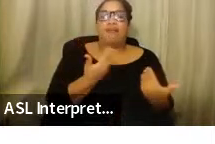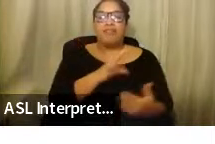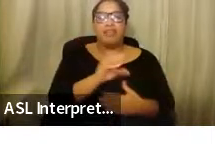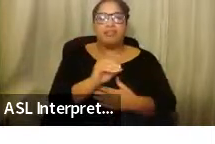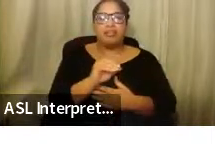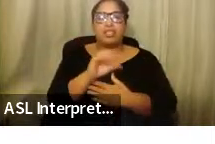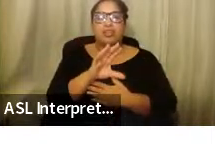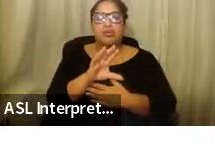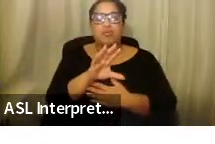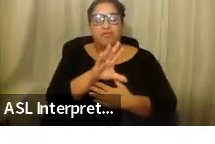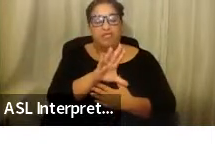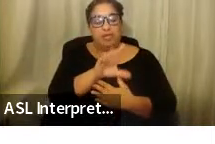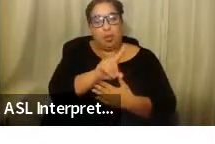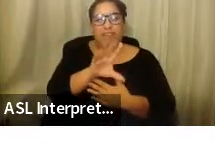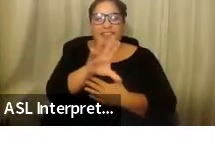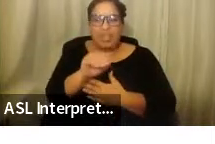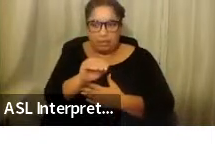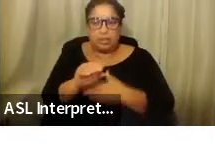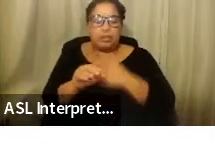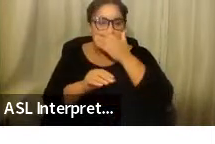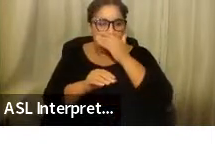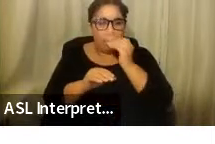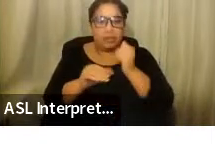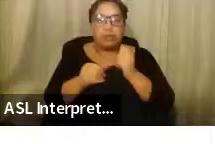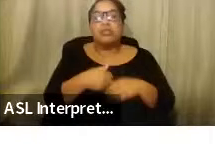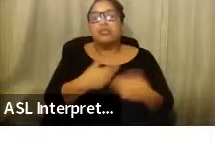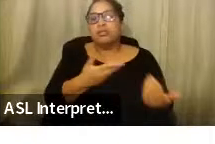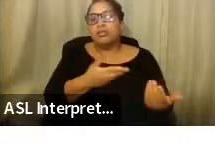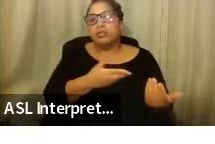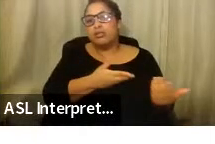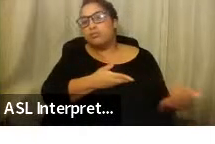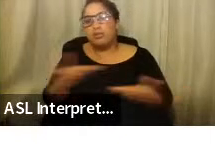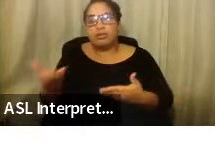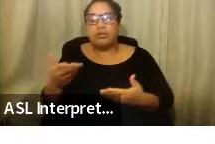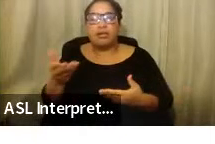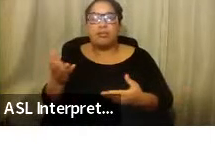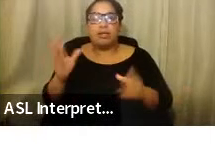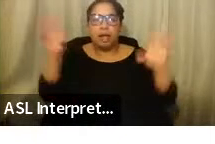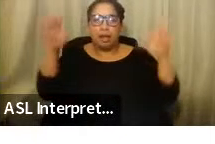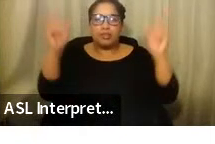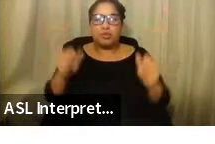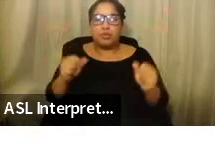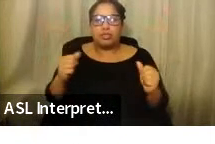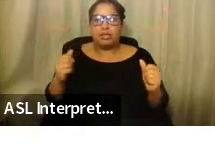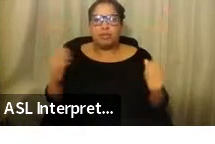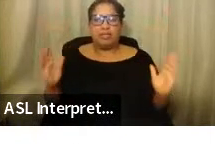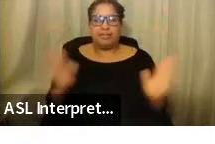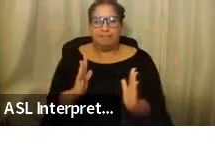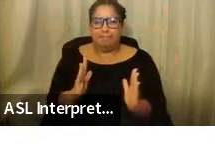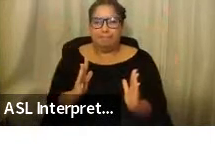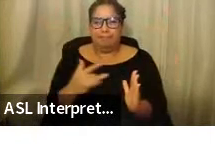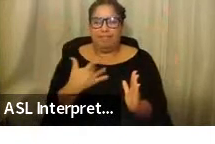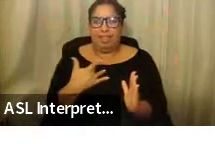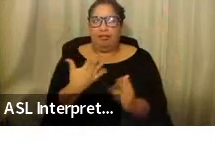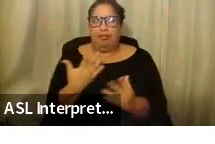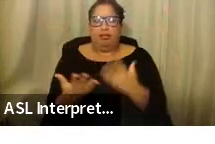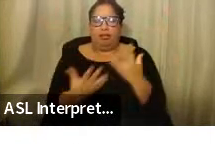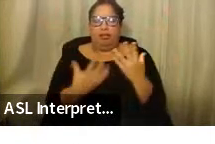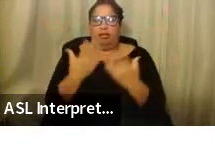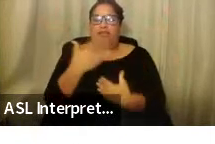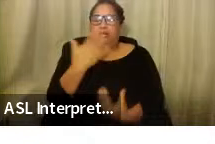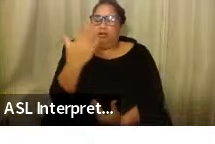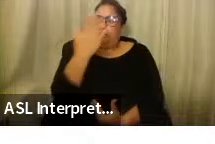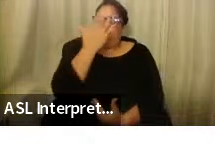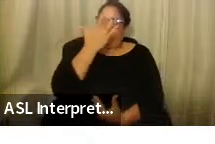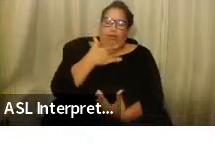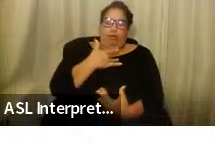traumatizing to the patient. You transport them in the back of an ambulance, which could be claustrophobic inducing for some